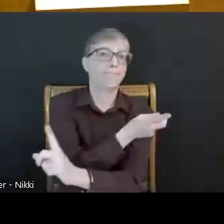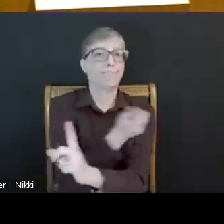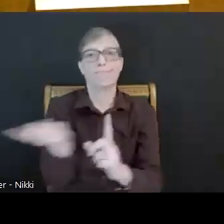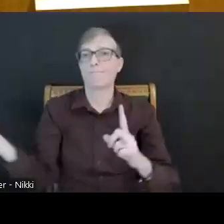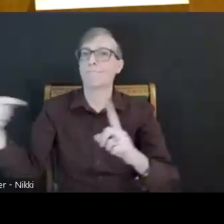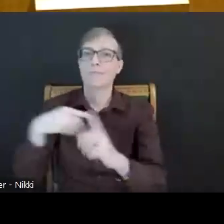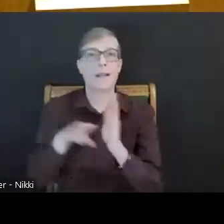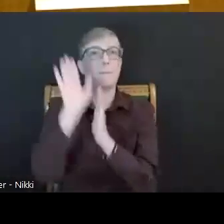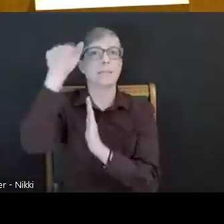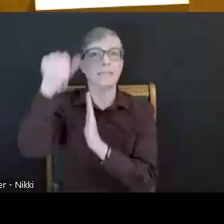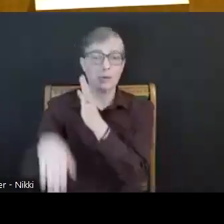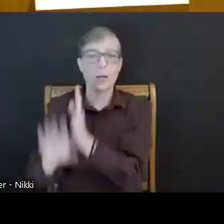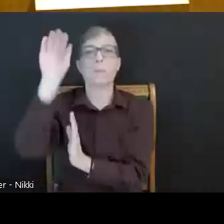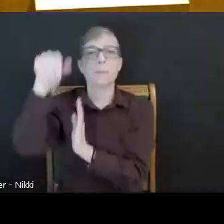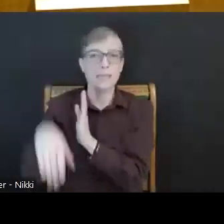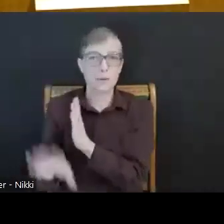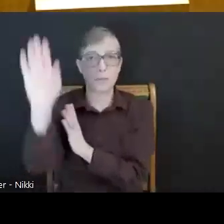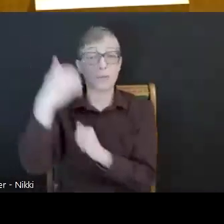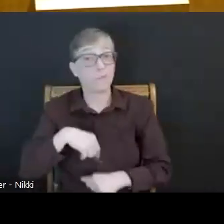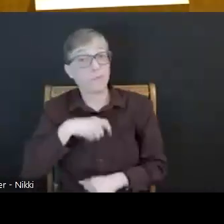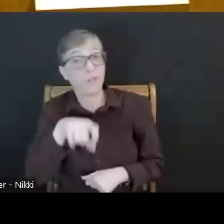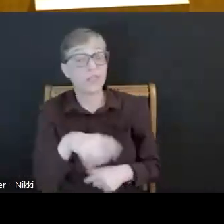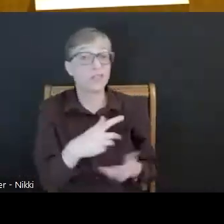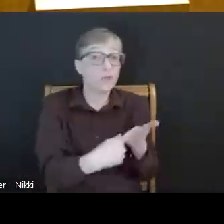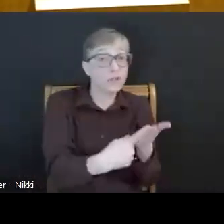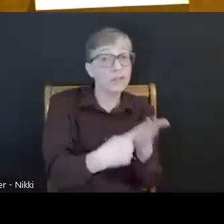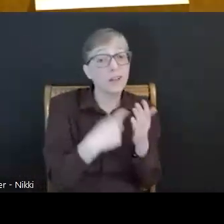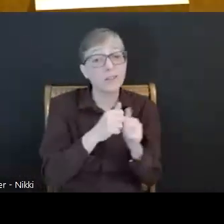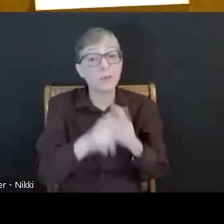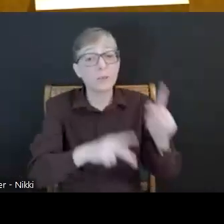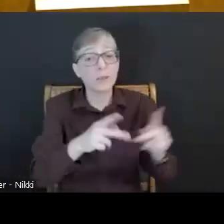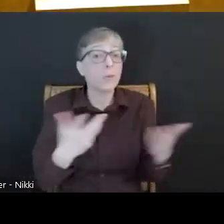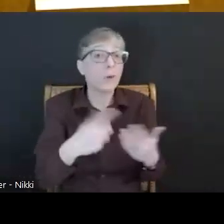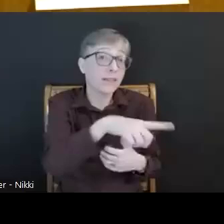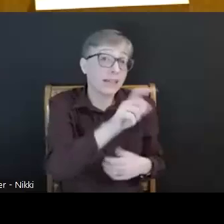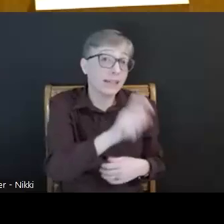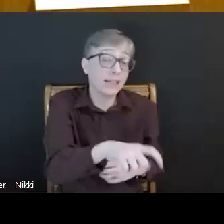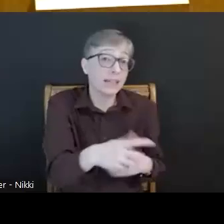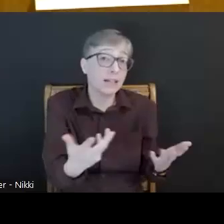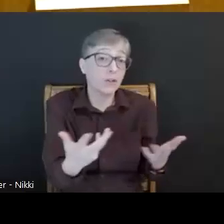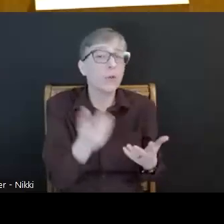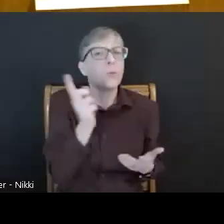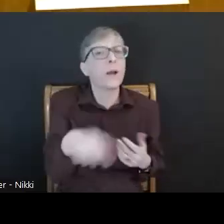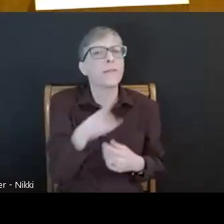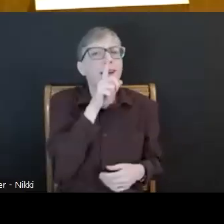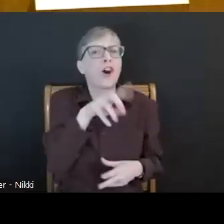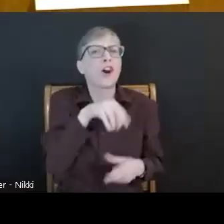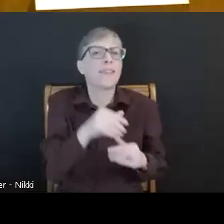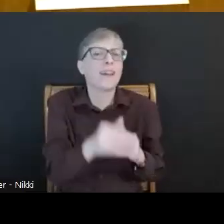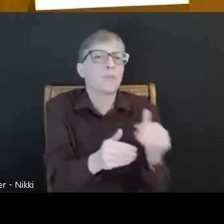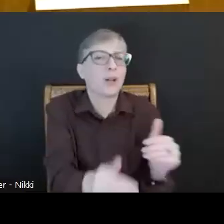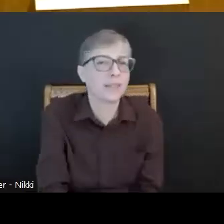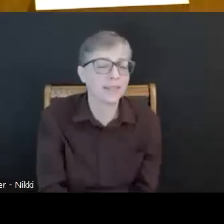and what kind of issues they're dealing with and what kind of interventions they may need. Now, so I think we've